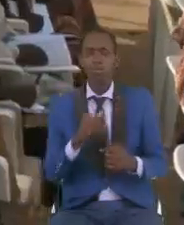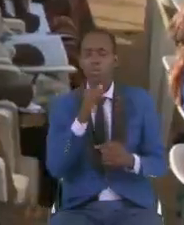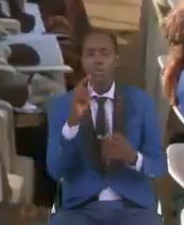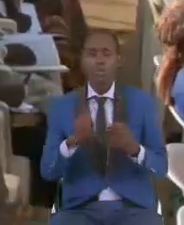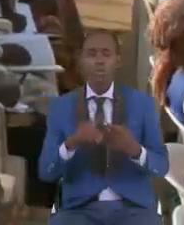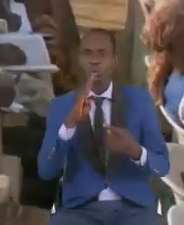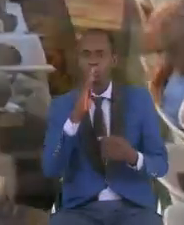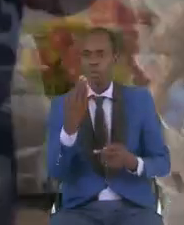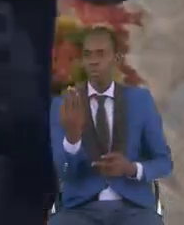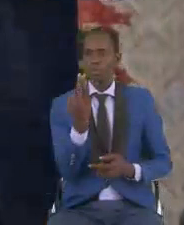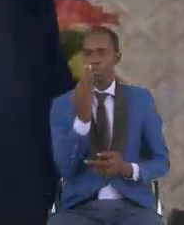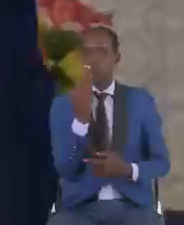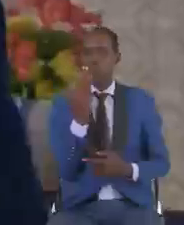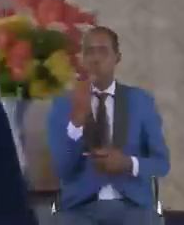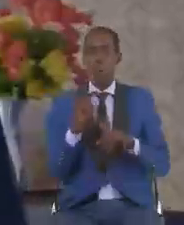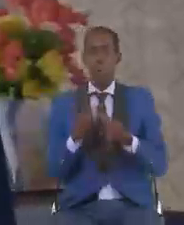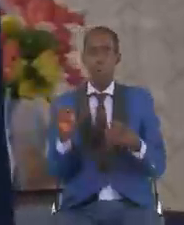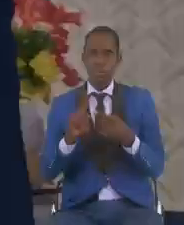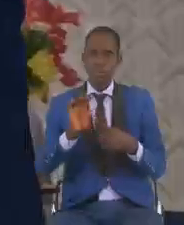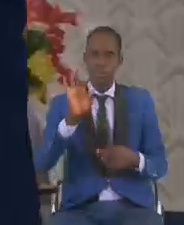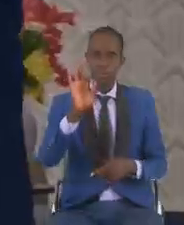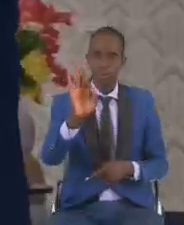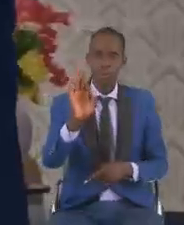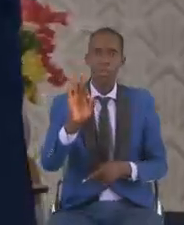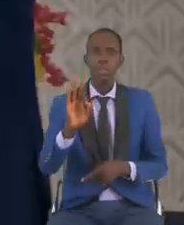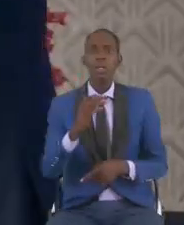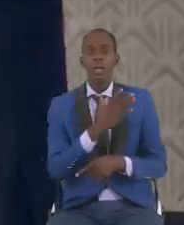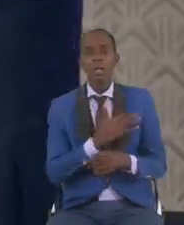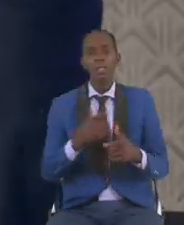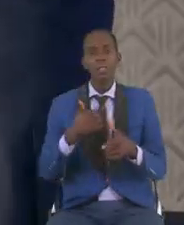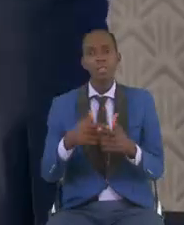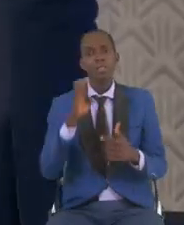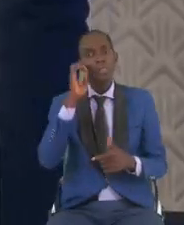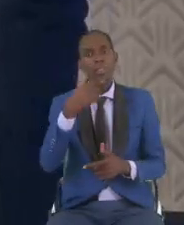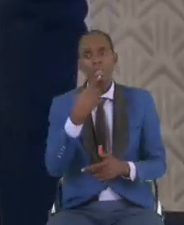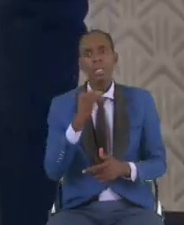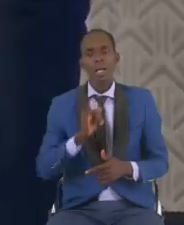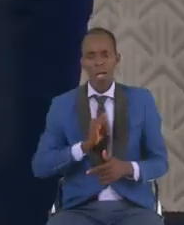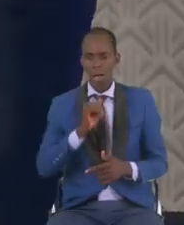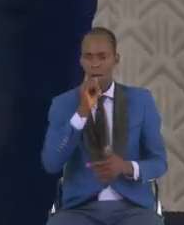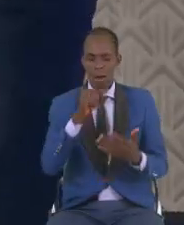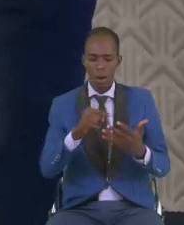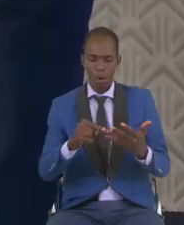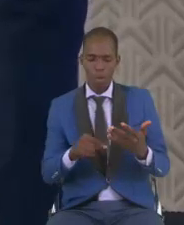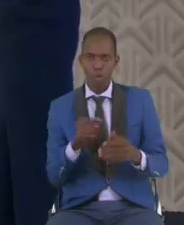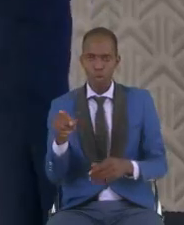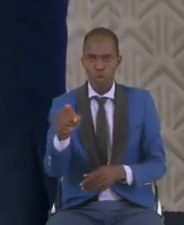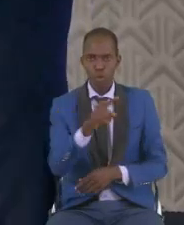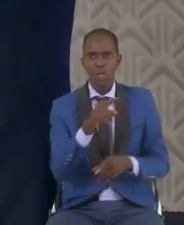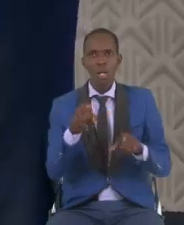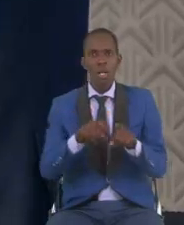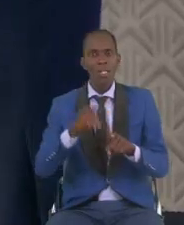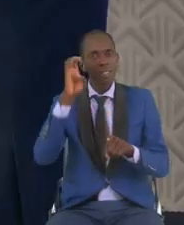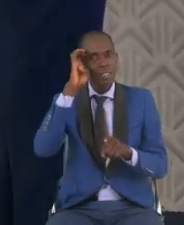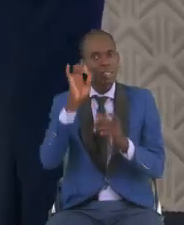ministered unto, but to minister. And then he said, I am among you as he that